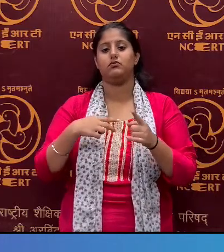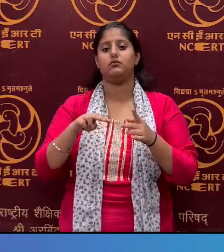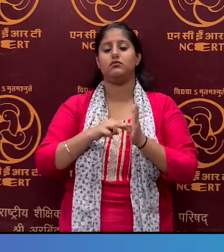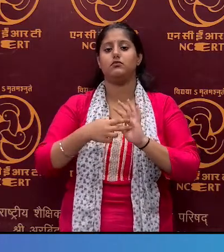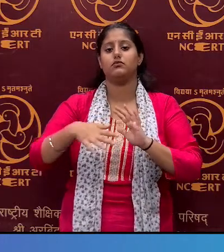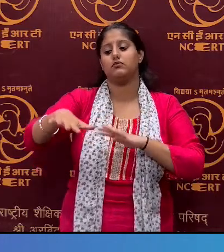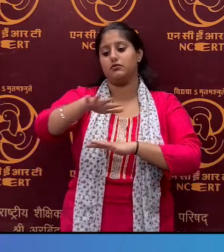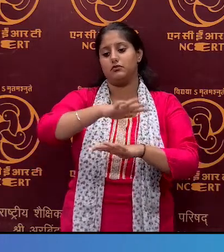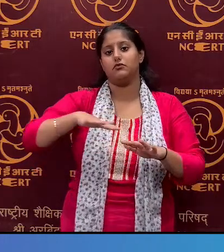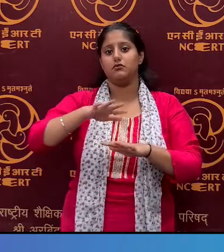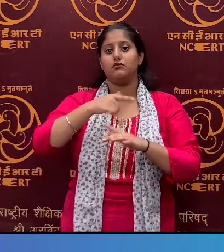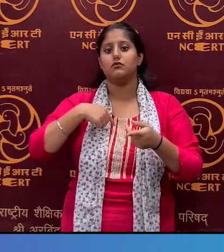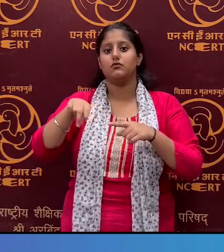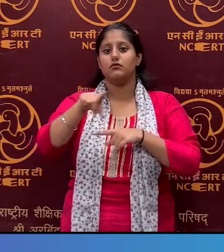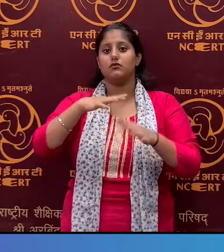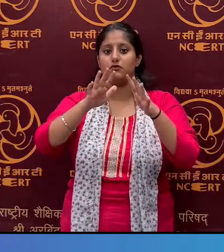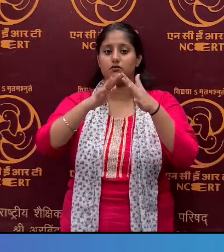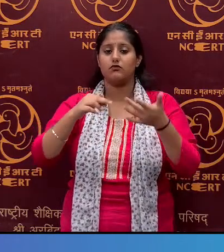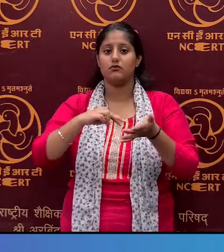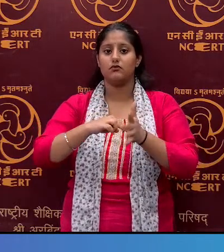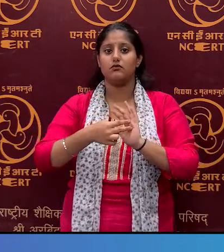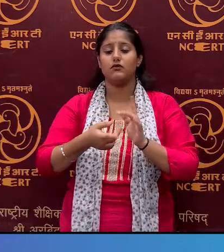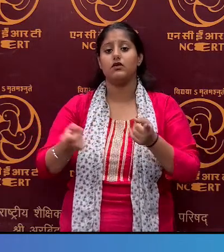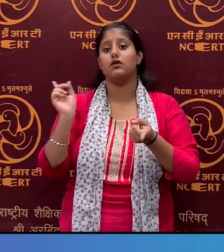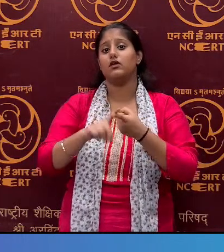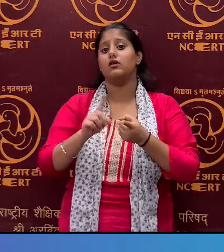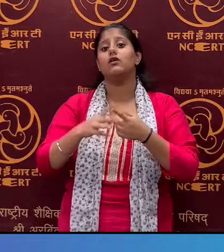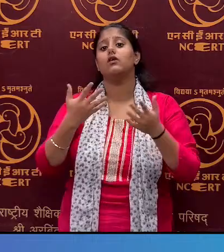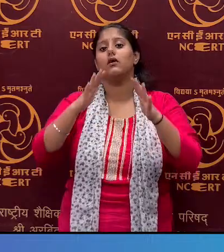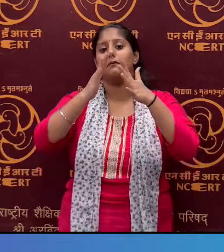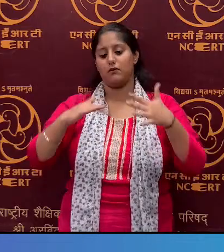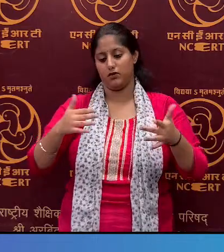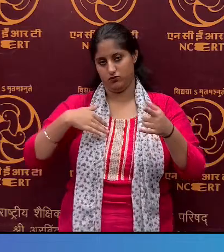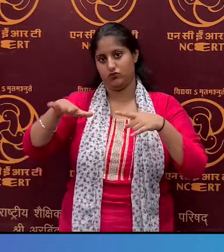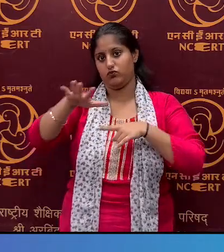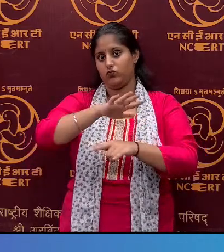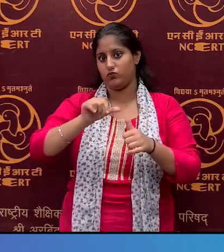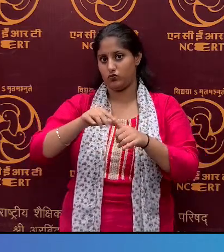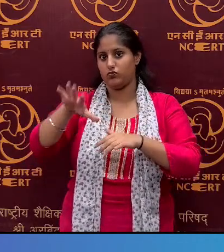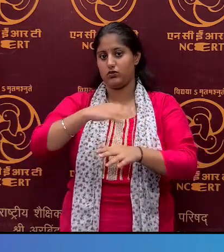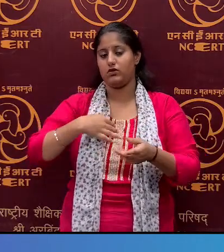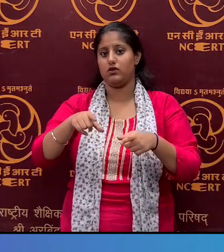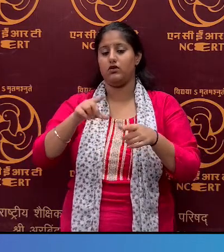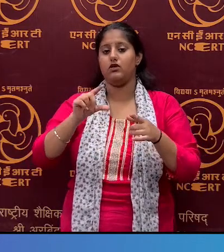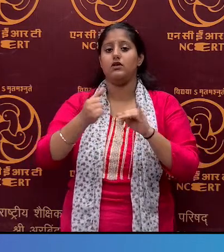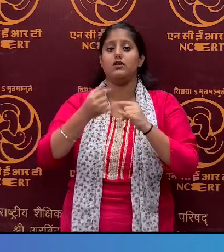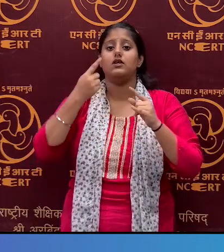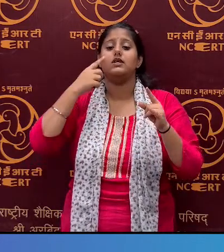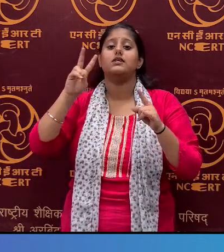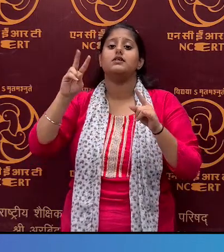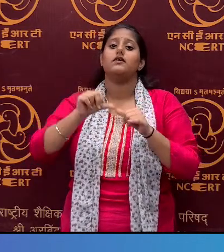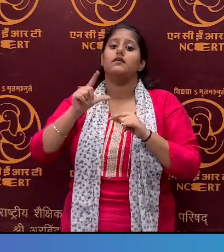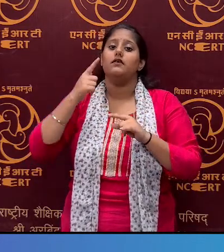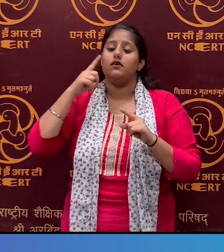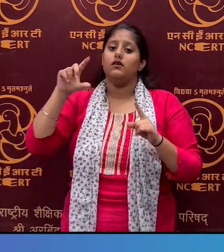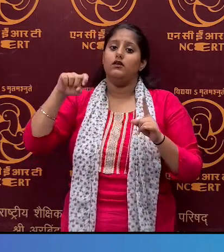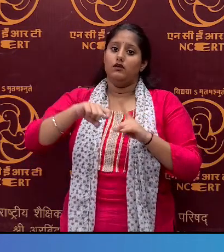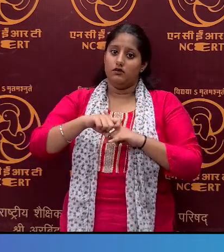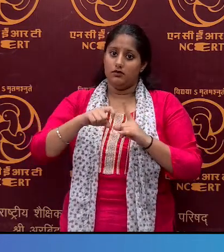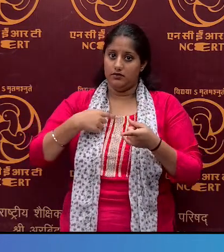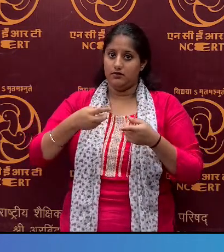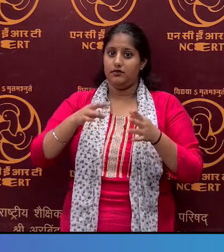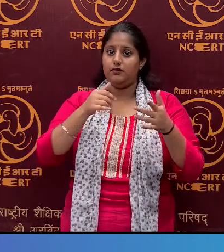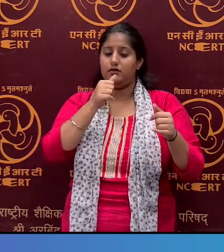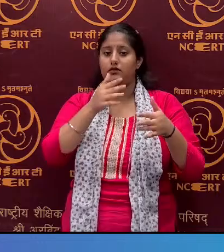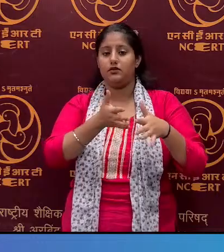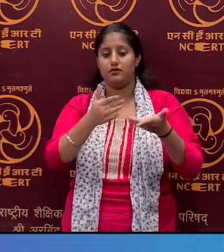is what called landslide, is usually happen in the mountainous area. Shivalik ranges is very known for this because Shivalik are the newest